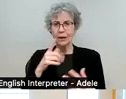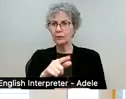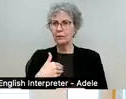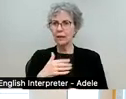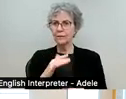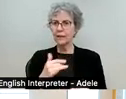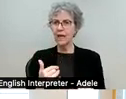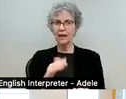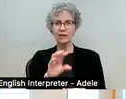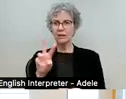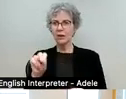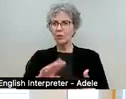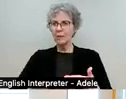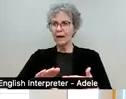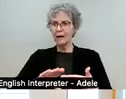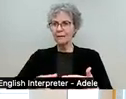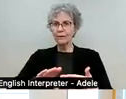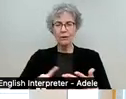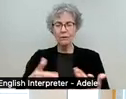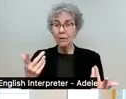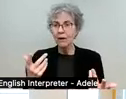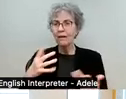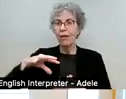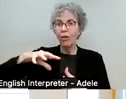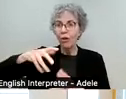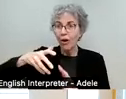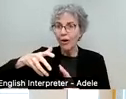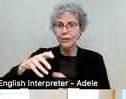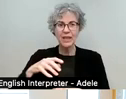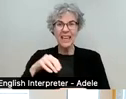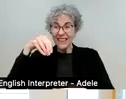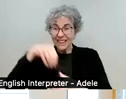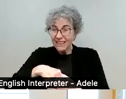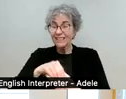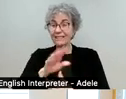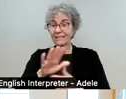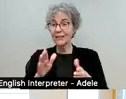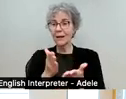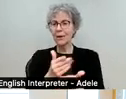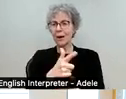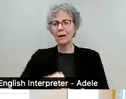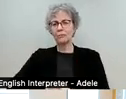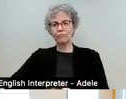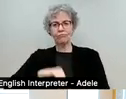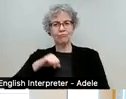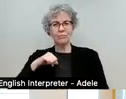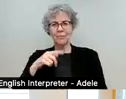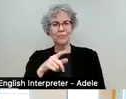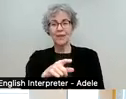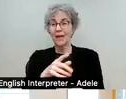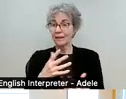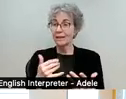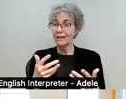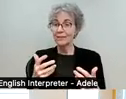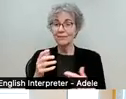washroom, very happy about having laundry facilities in his apartment. And he's now sort of fit into that community. He